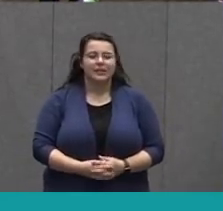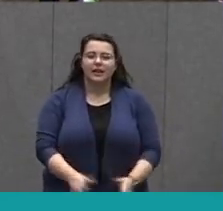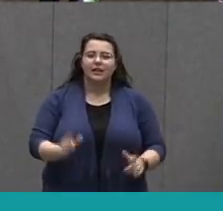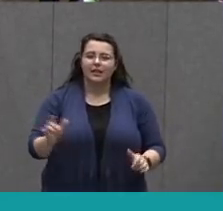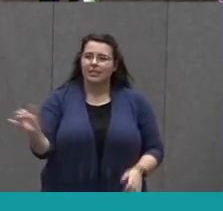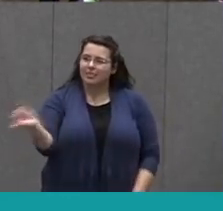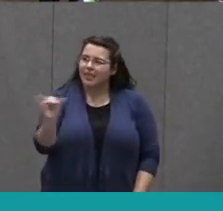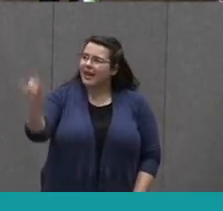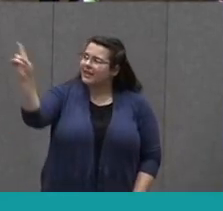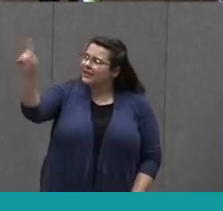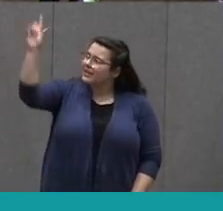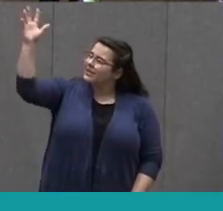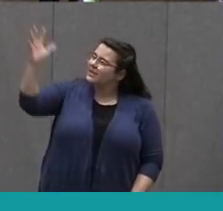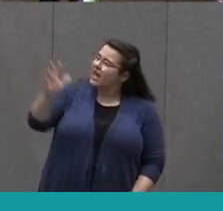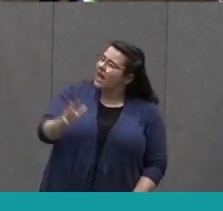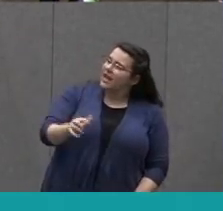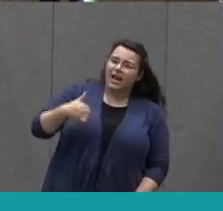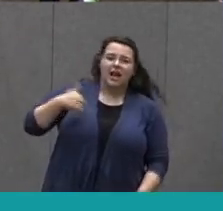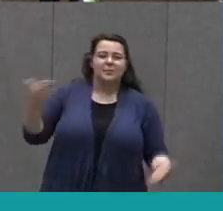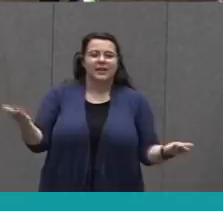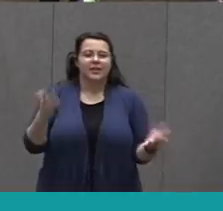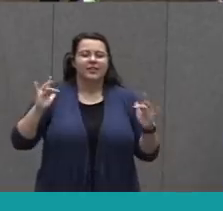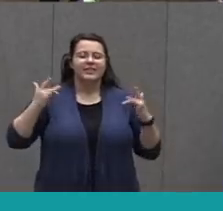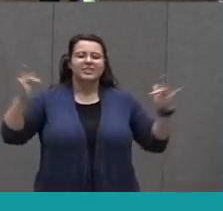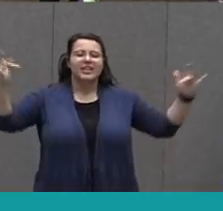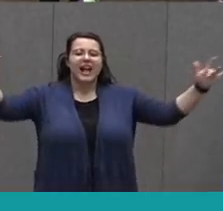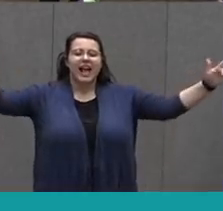Like the sun, I'm here to shine.